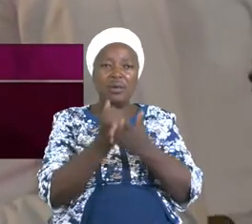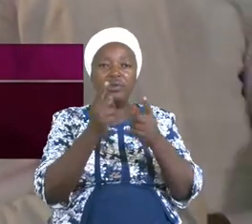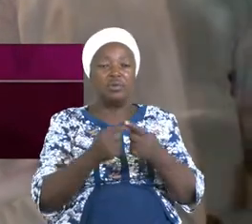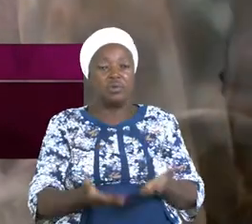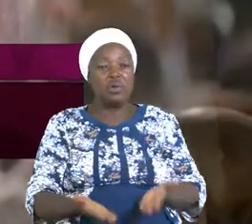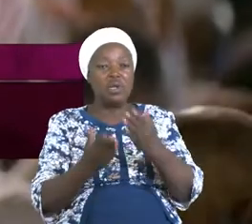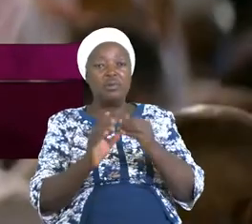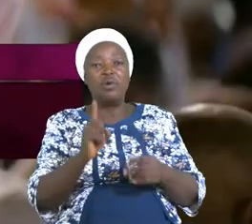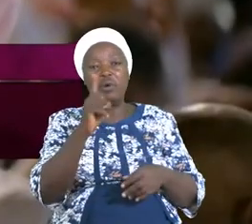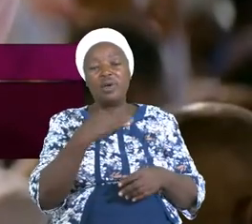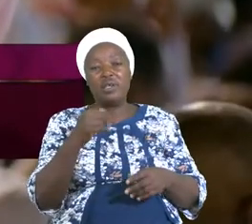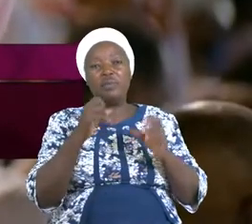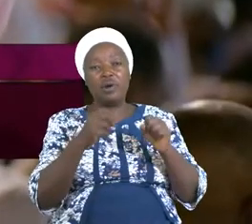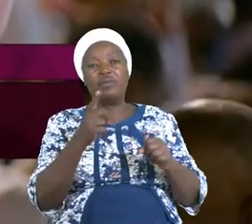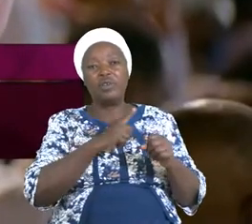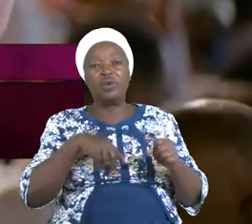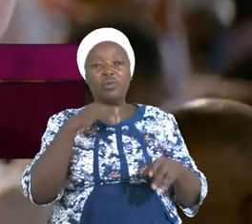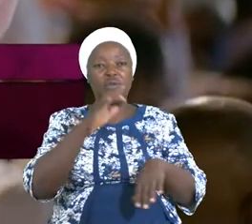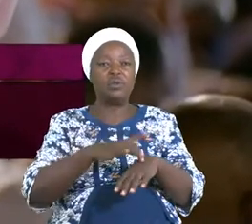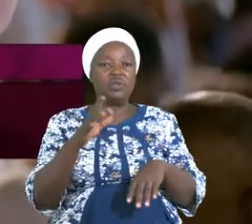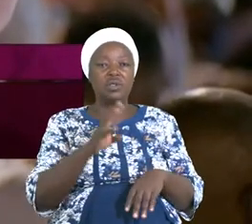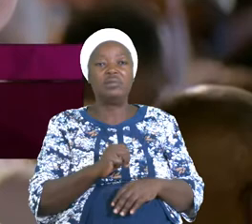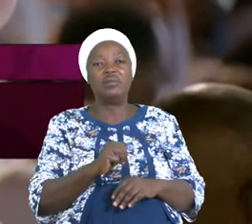strike them. They start to walking.